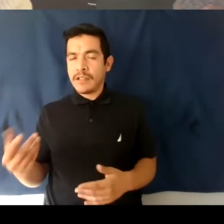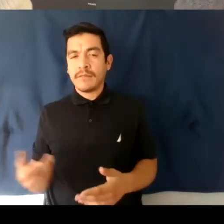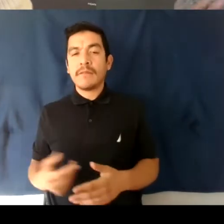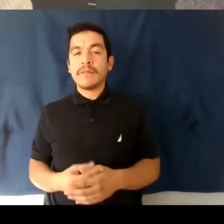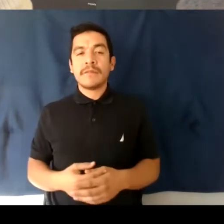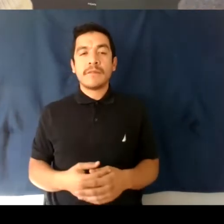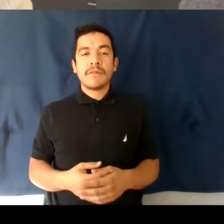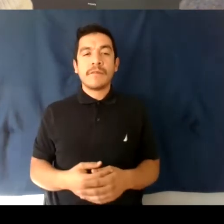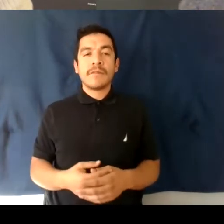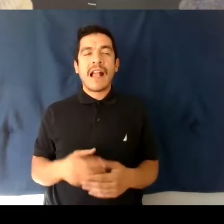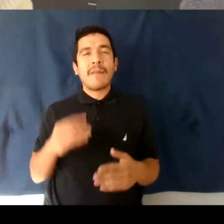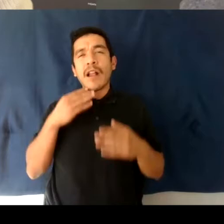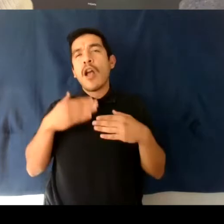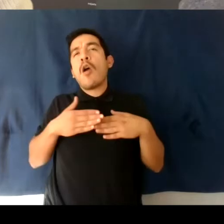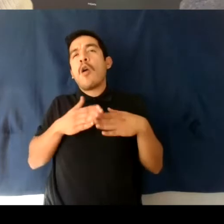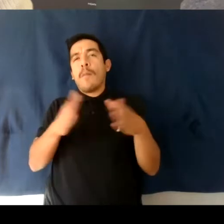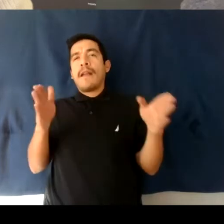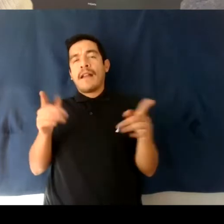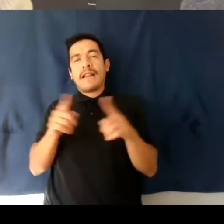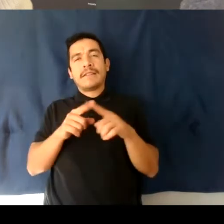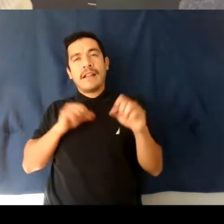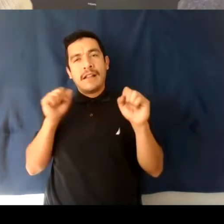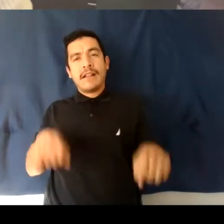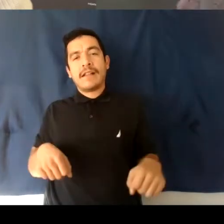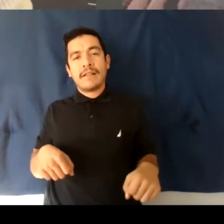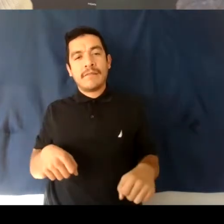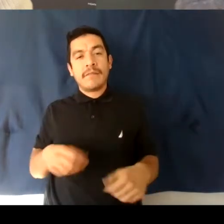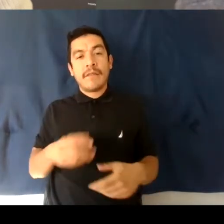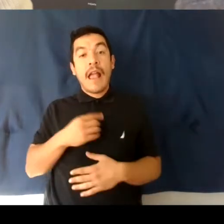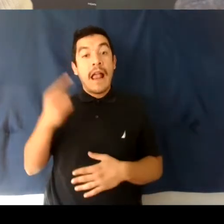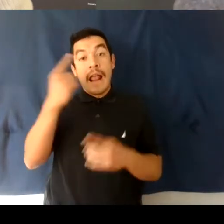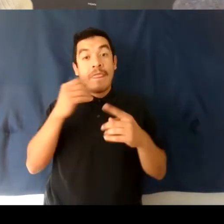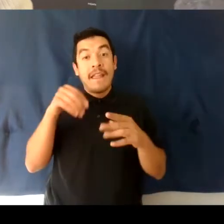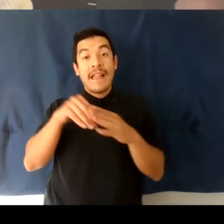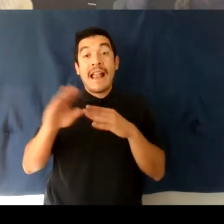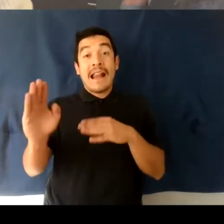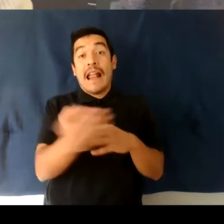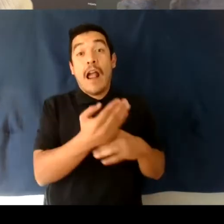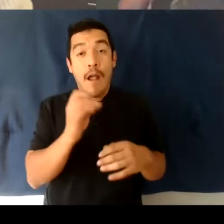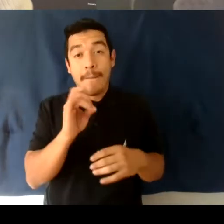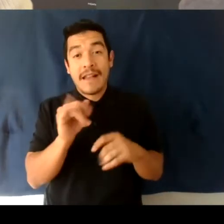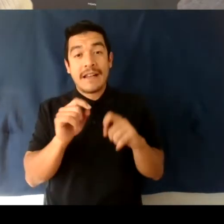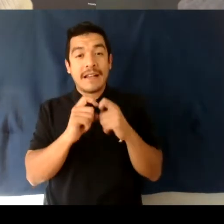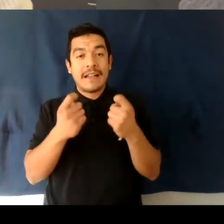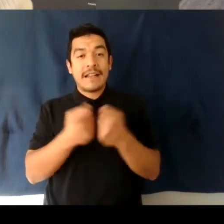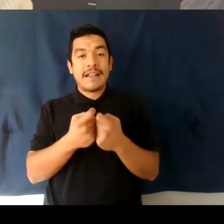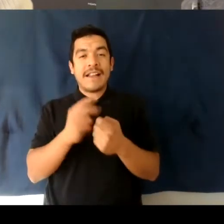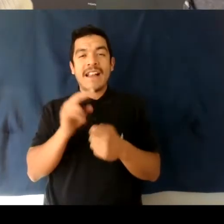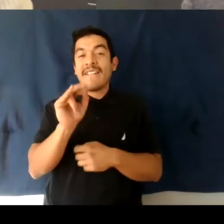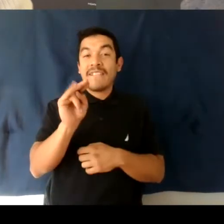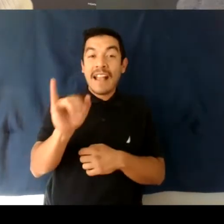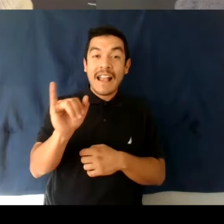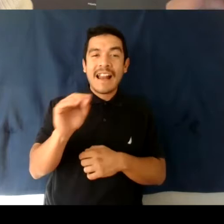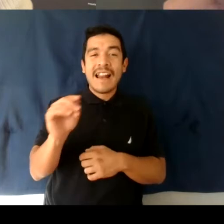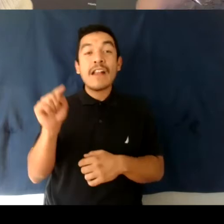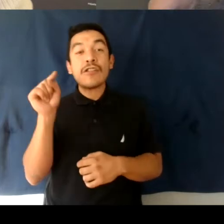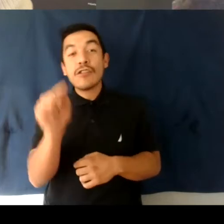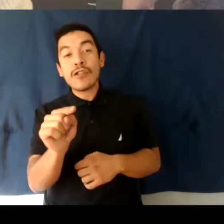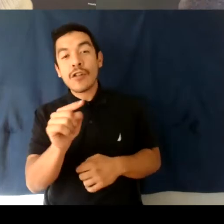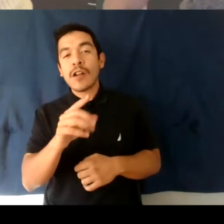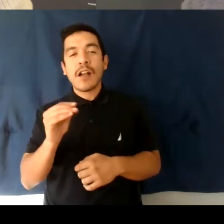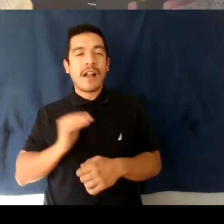as vulnerable as I can be. And then I think, and our media team, with Vanny and you, and